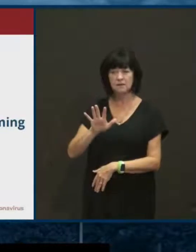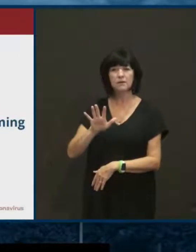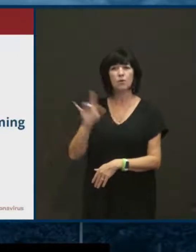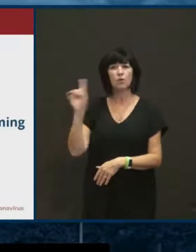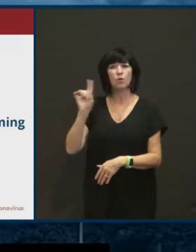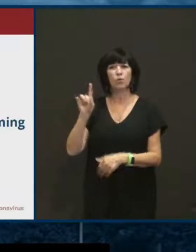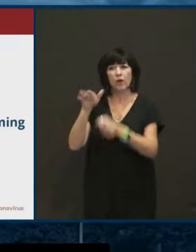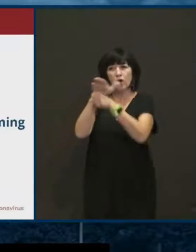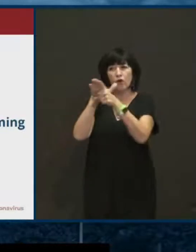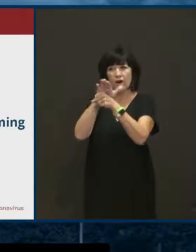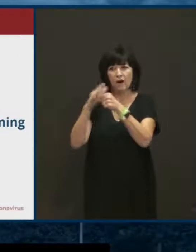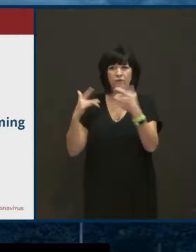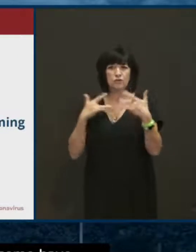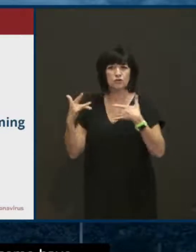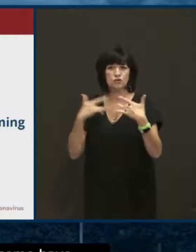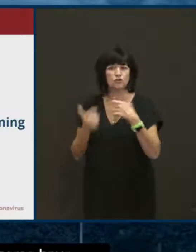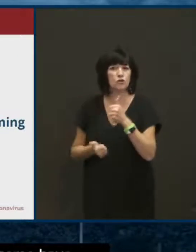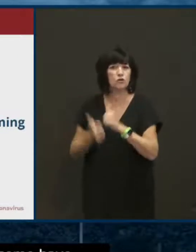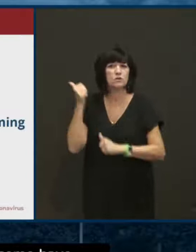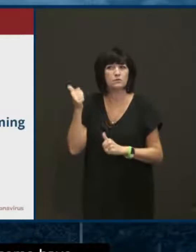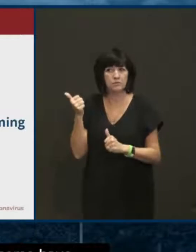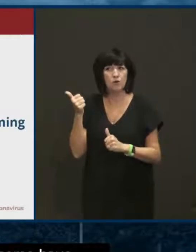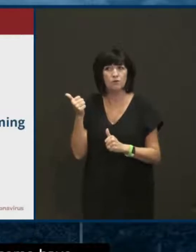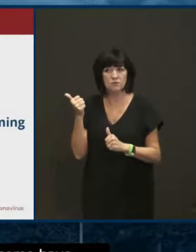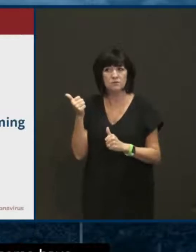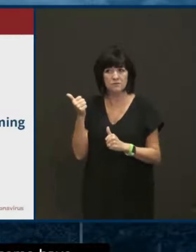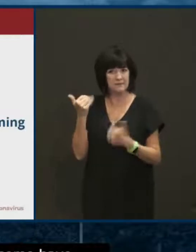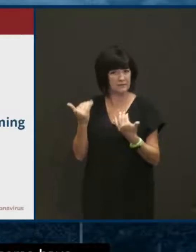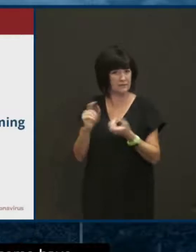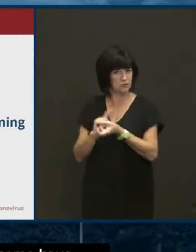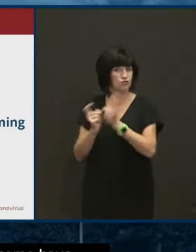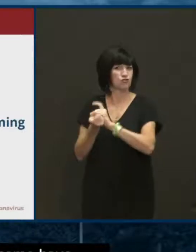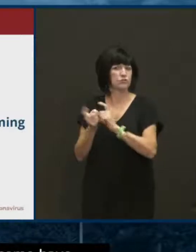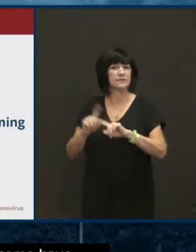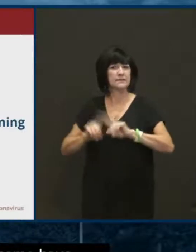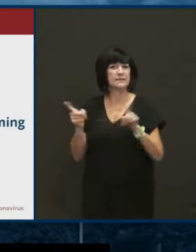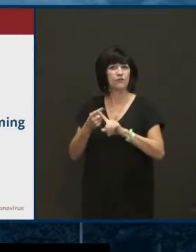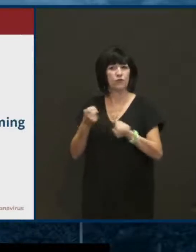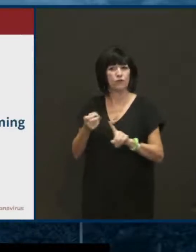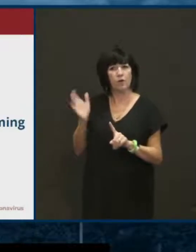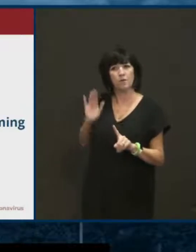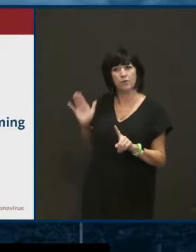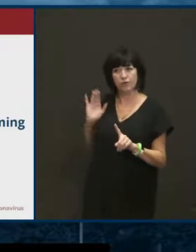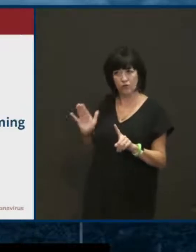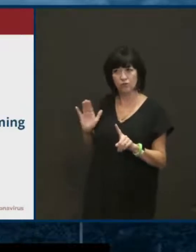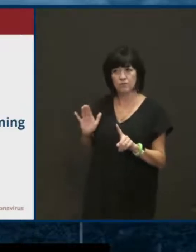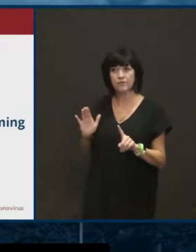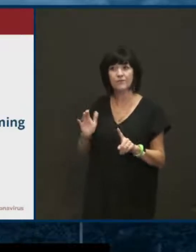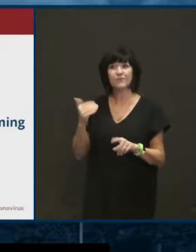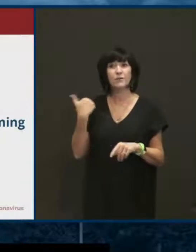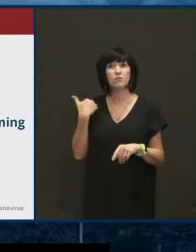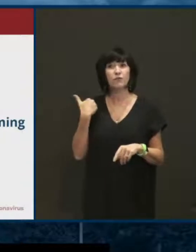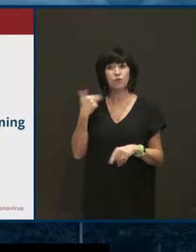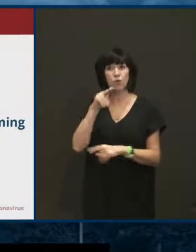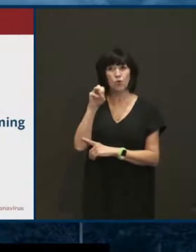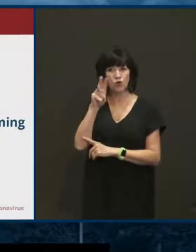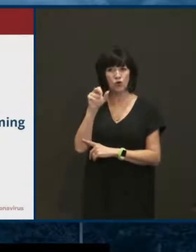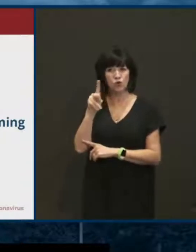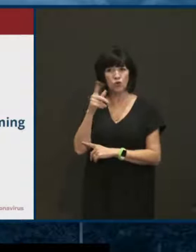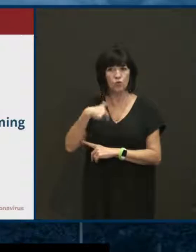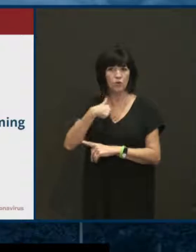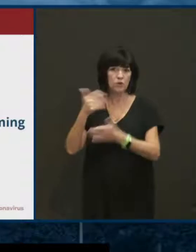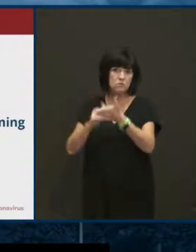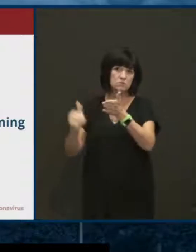persisted, but we've seen some changes. So you'll notice that Newark isn't highlighted. I'll talk about that more on the next